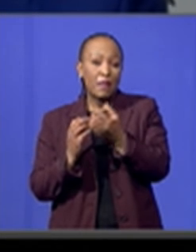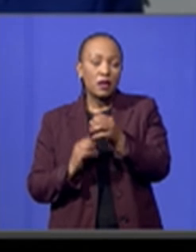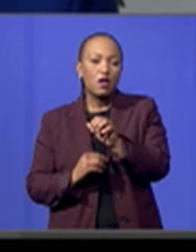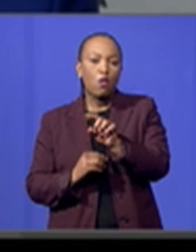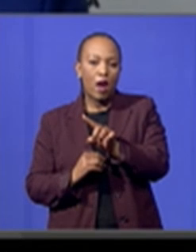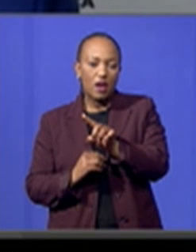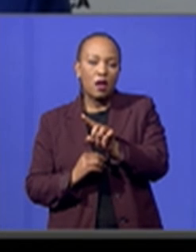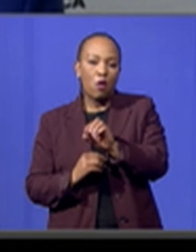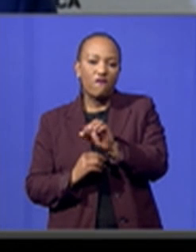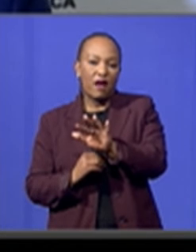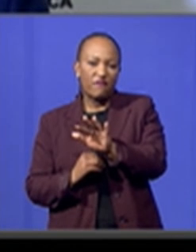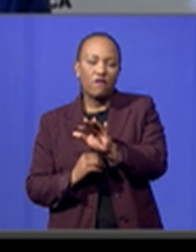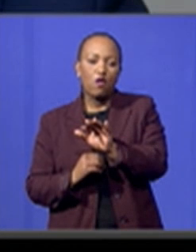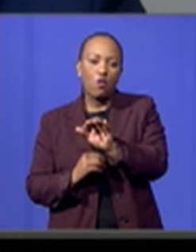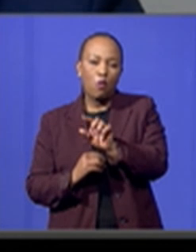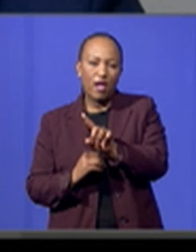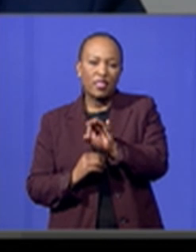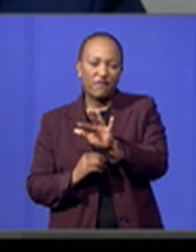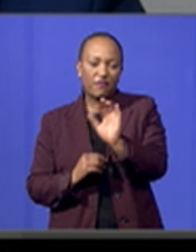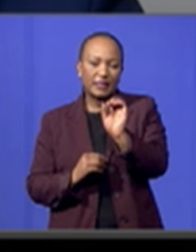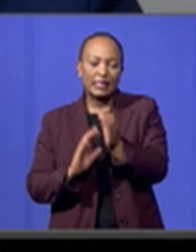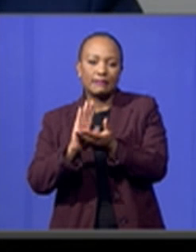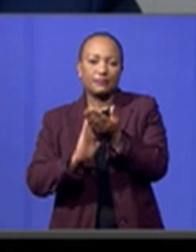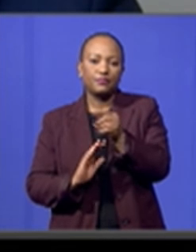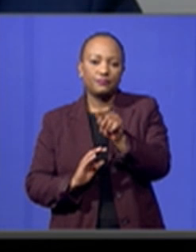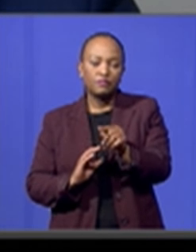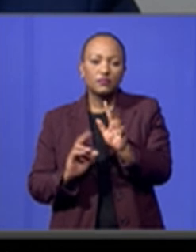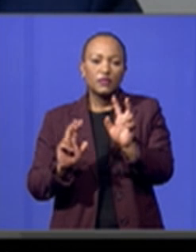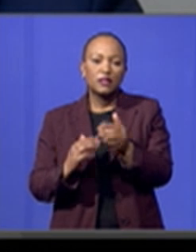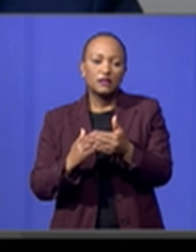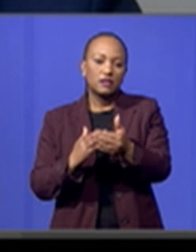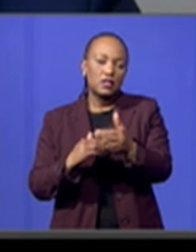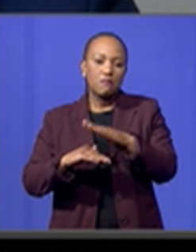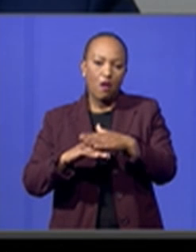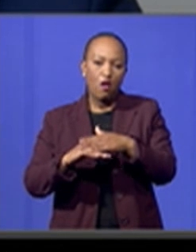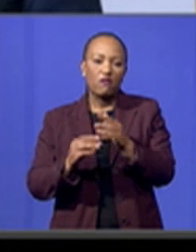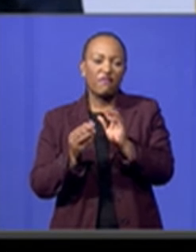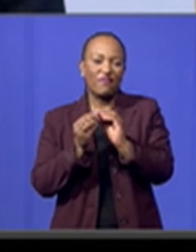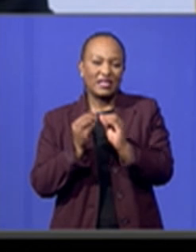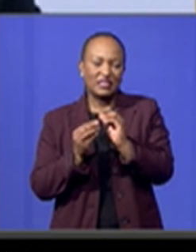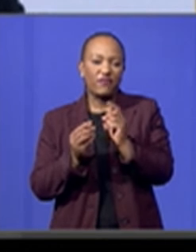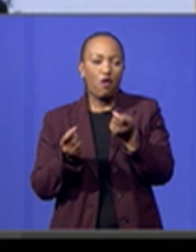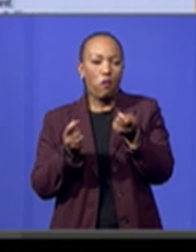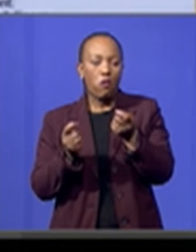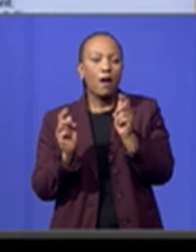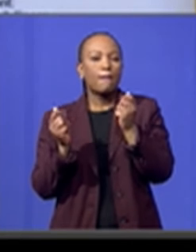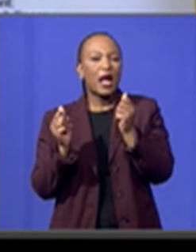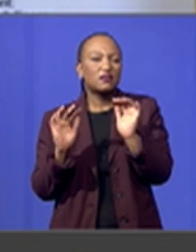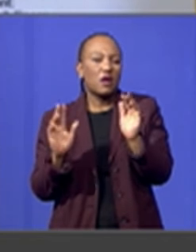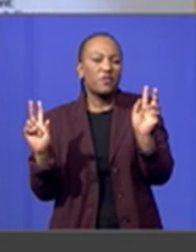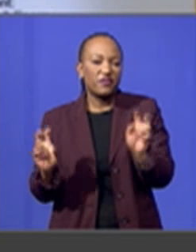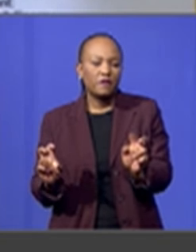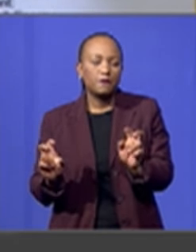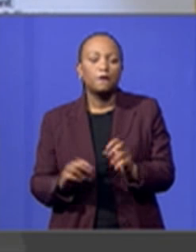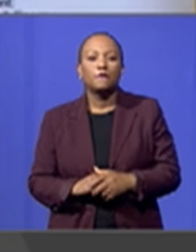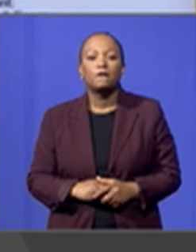e mentšhwa eno ba batla go tlhomamisa tlhwatlhwa ya motlakase mo dingwageng di le 10 tse di tlang. And it is for this reason that as